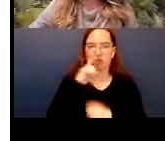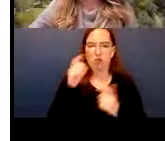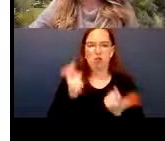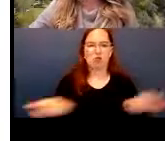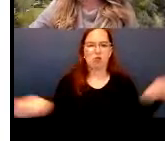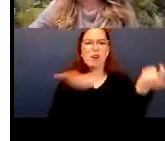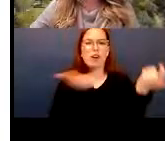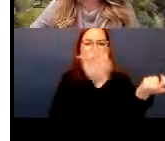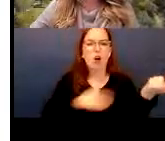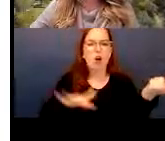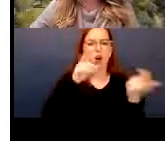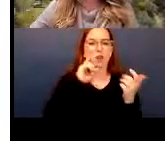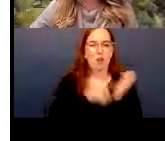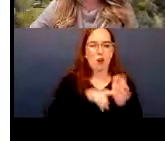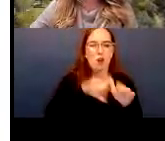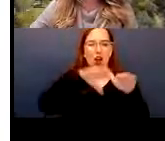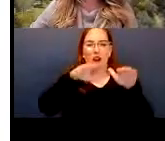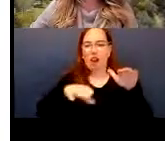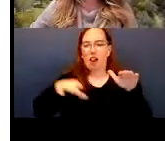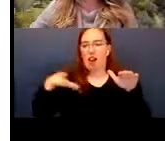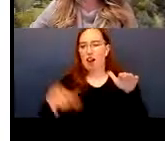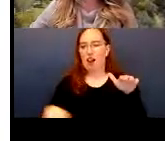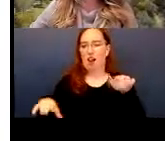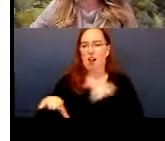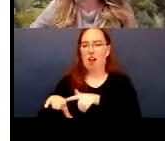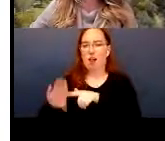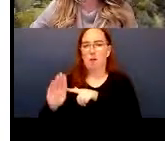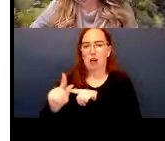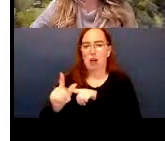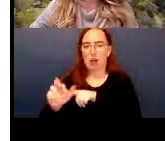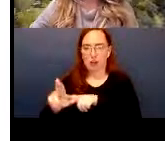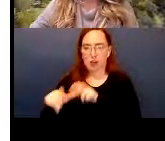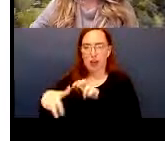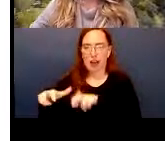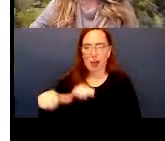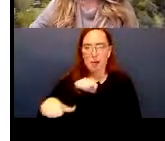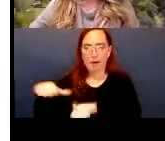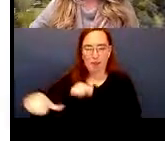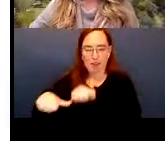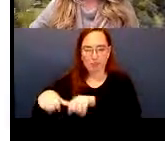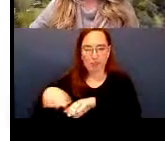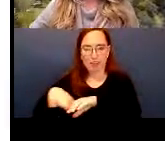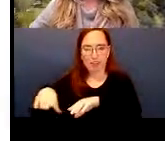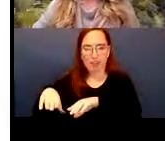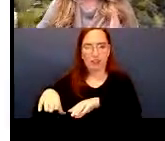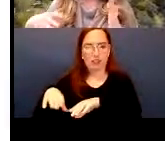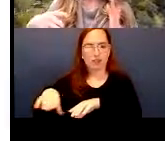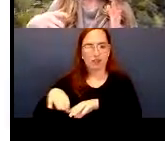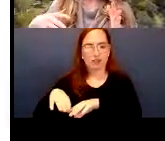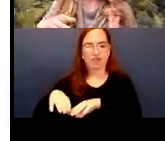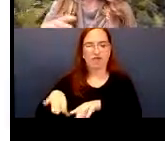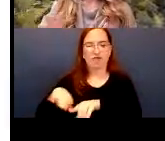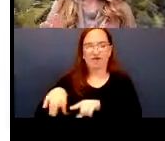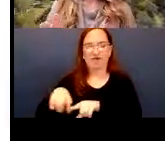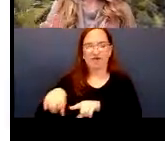some grade change as we go down to the Butler Hike and Bike Trail, which you see here. The idea here being